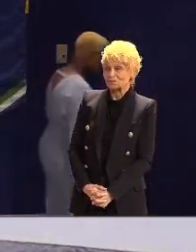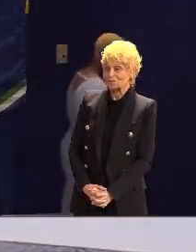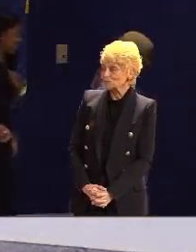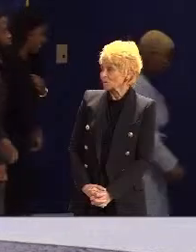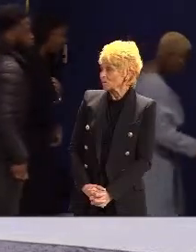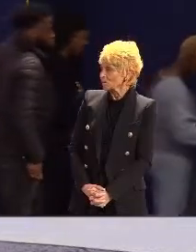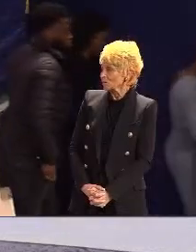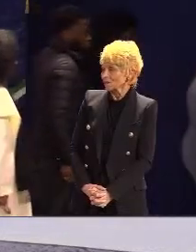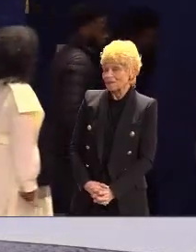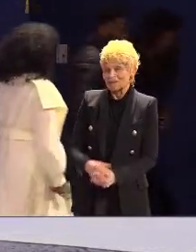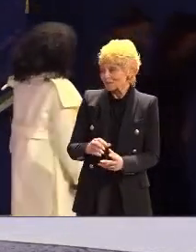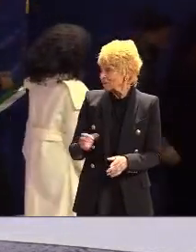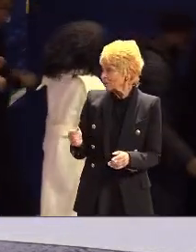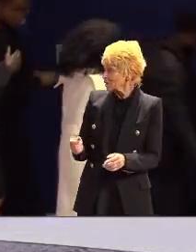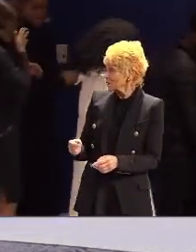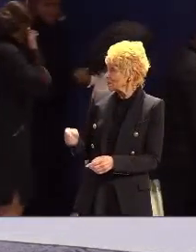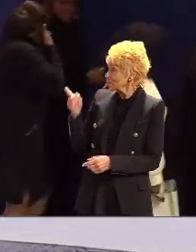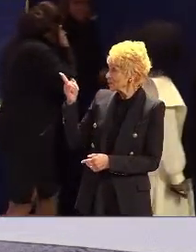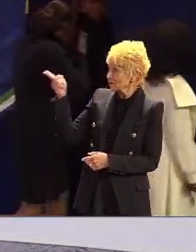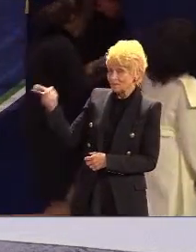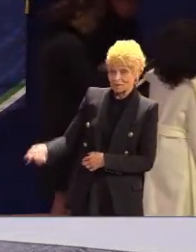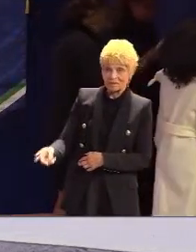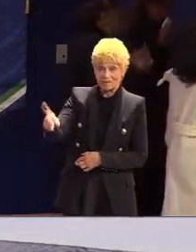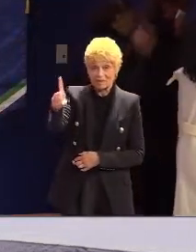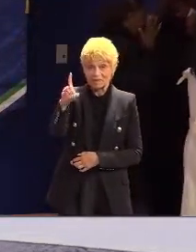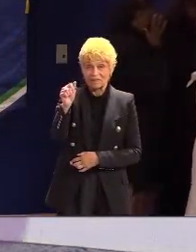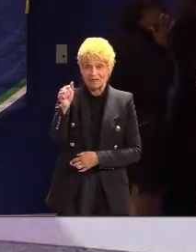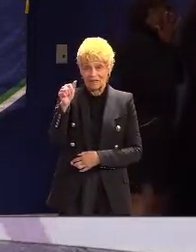Next, we have Darlene Adama Bio.